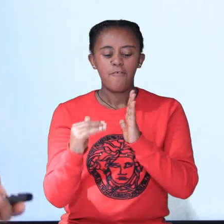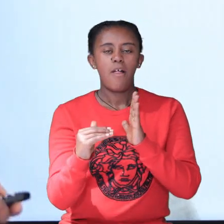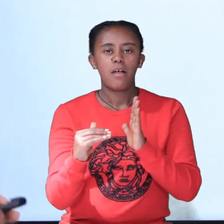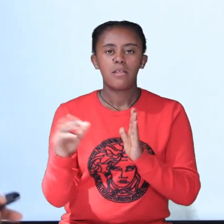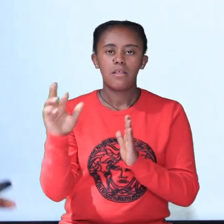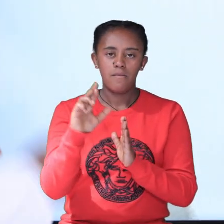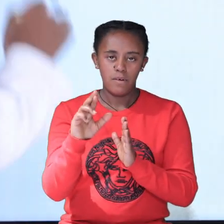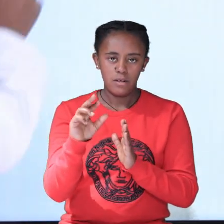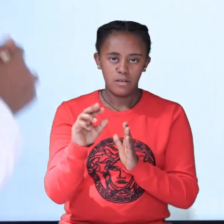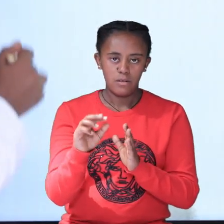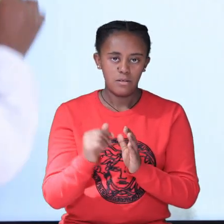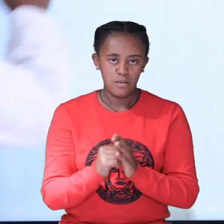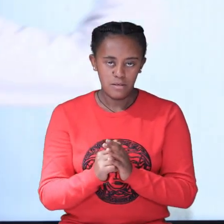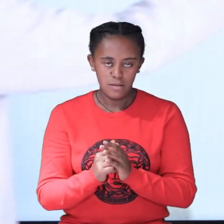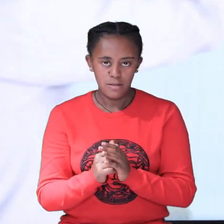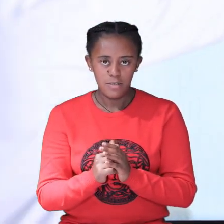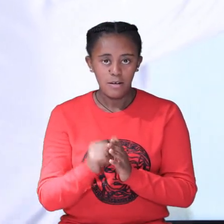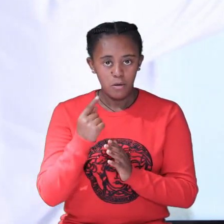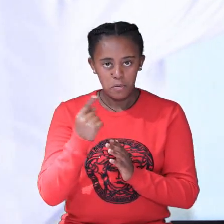one.